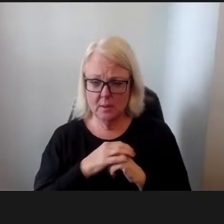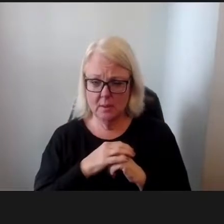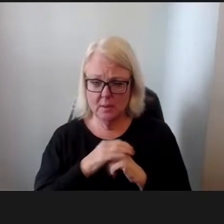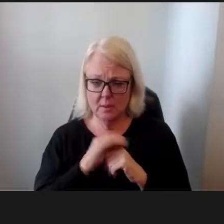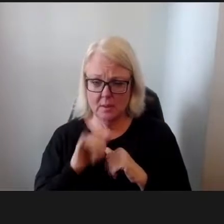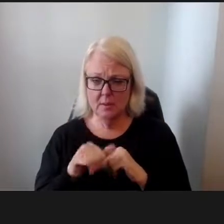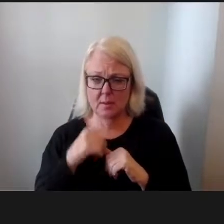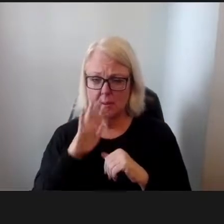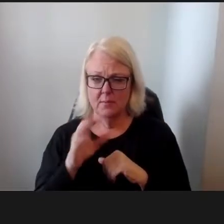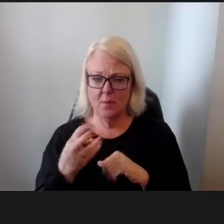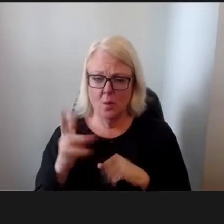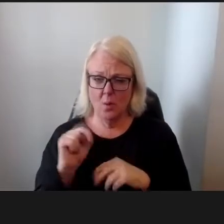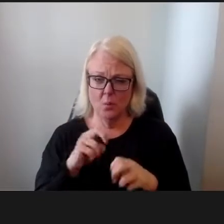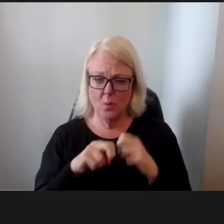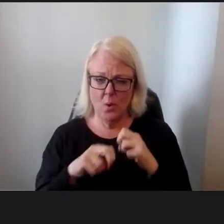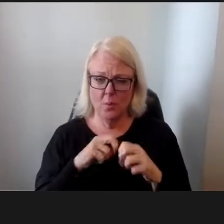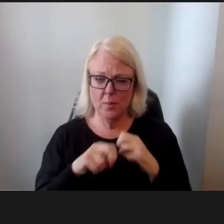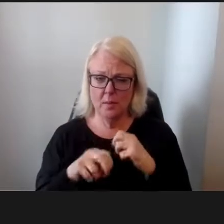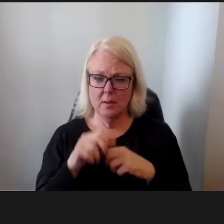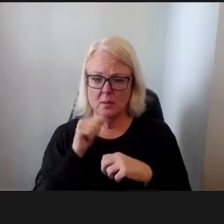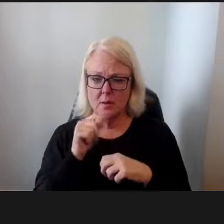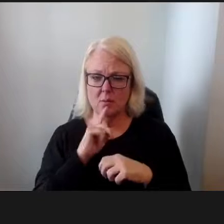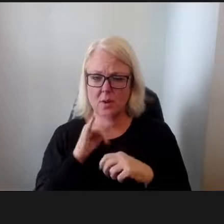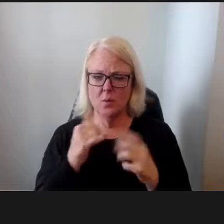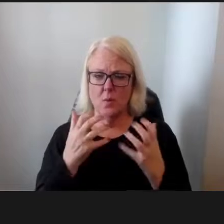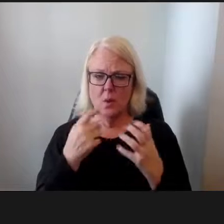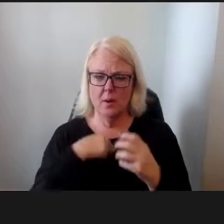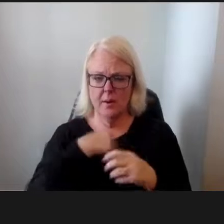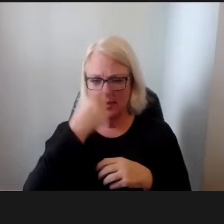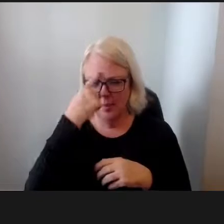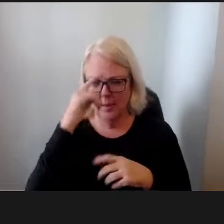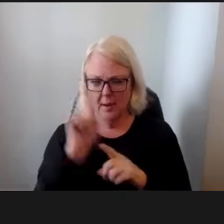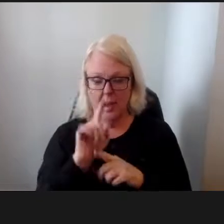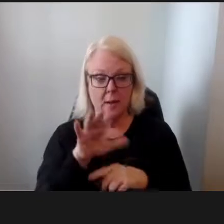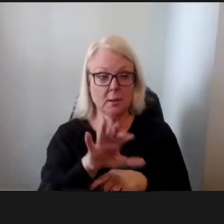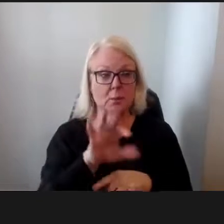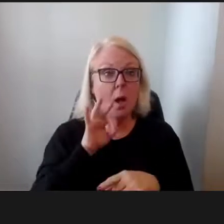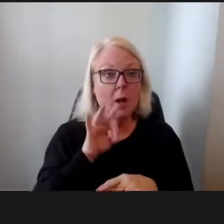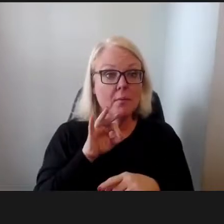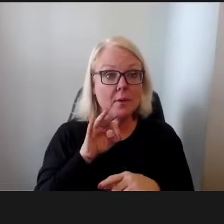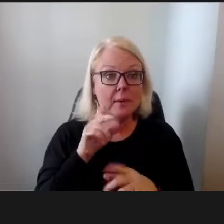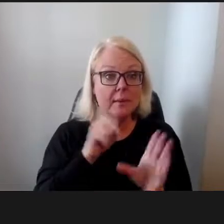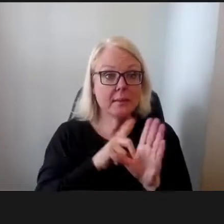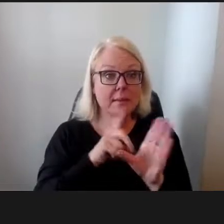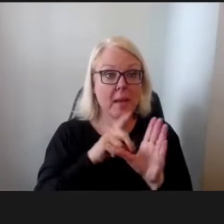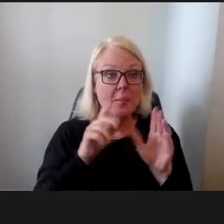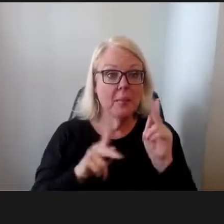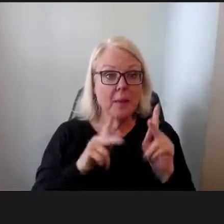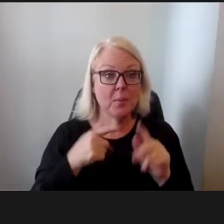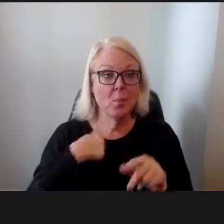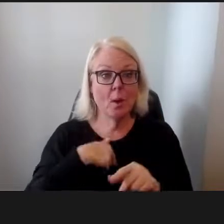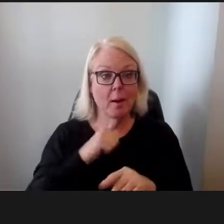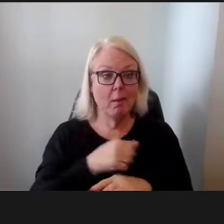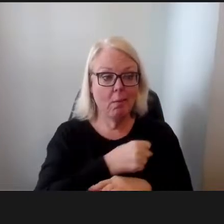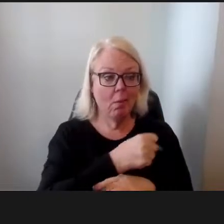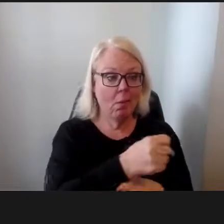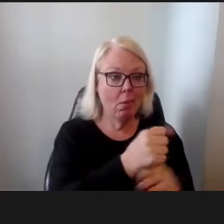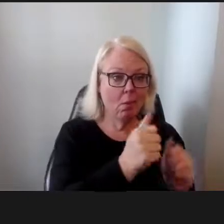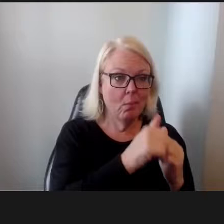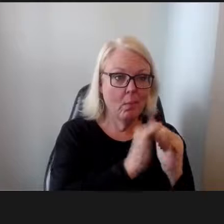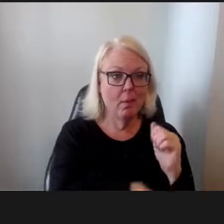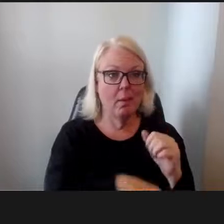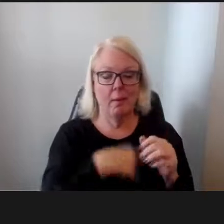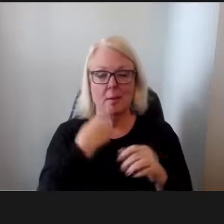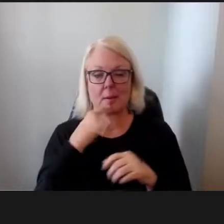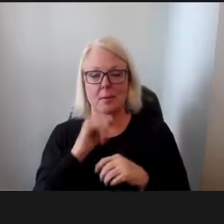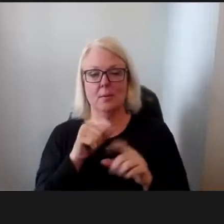It's got its own problems. I don't really want us to think in terms of like discovering disabled people who we can shoehorn into our charrettes. There's actually